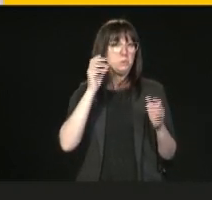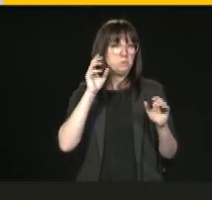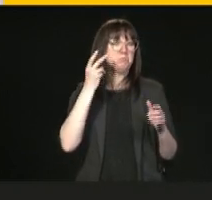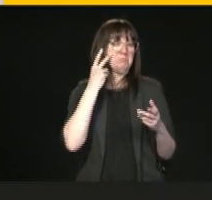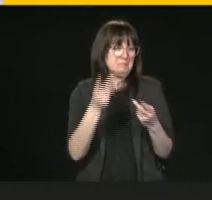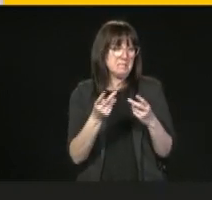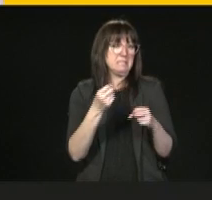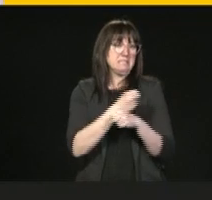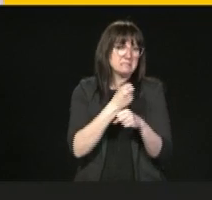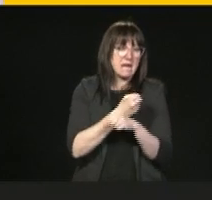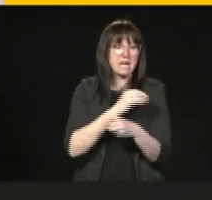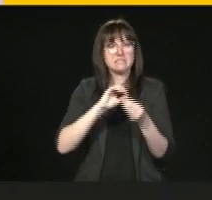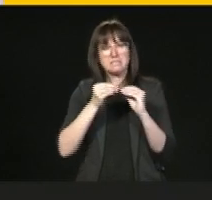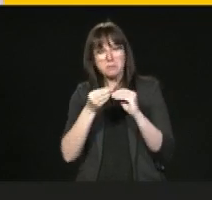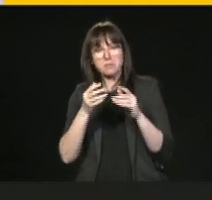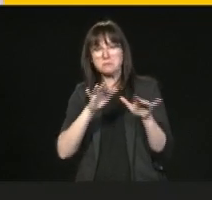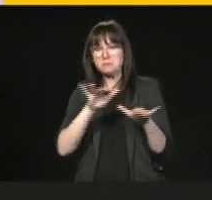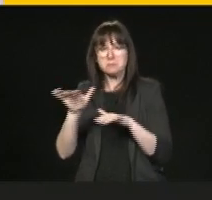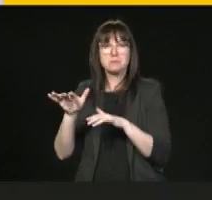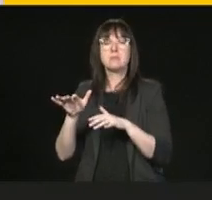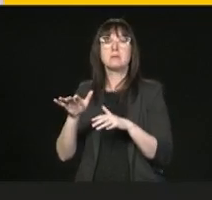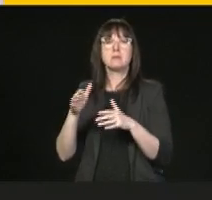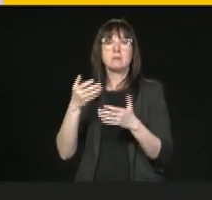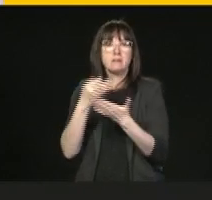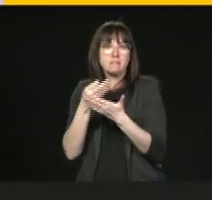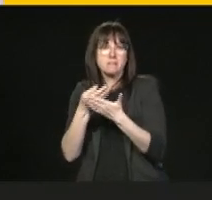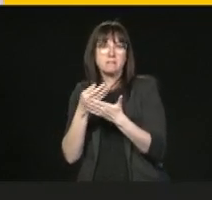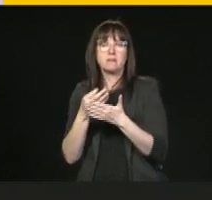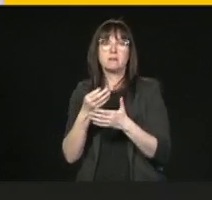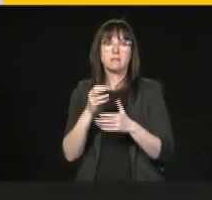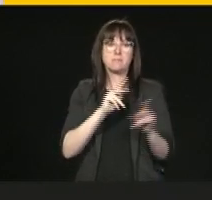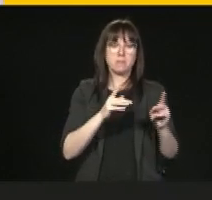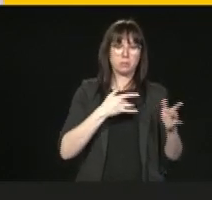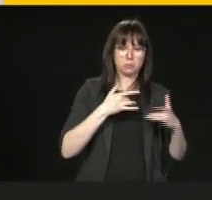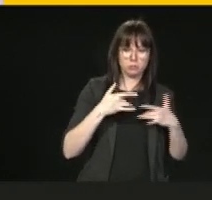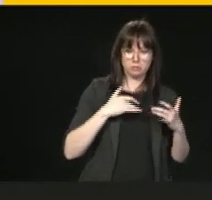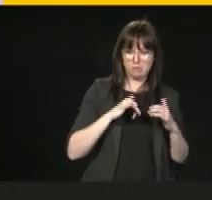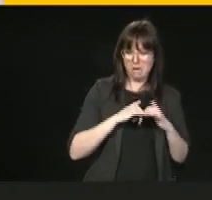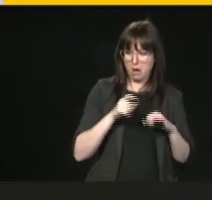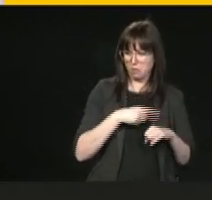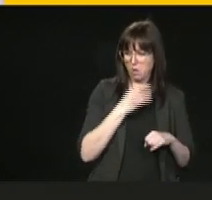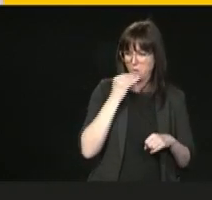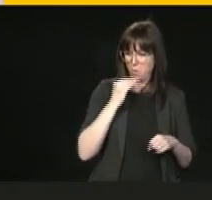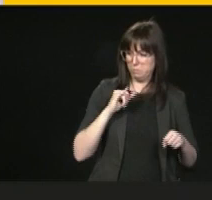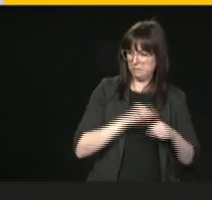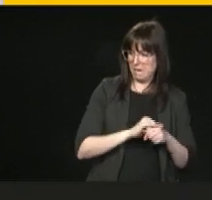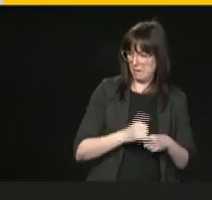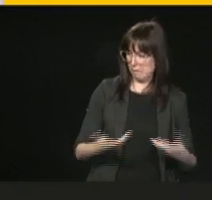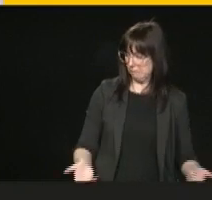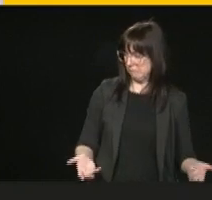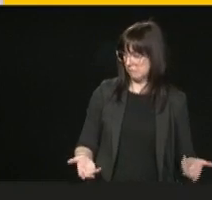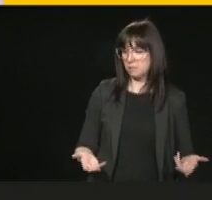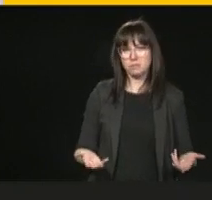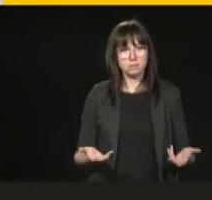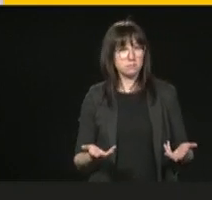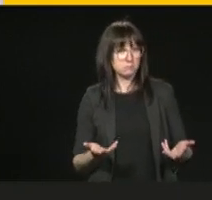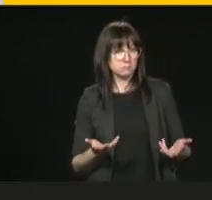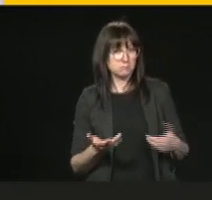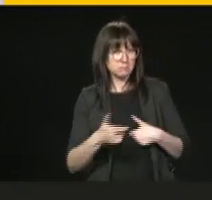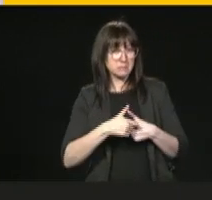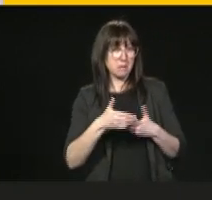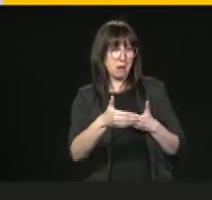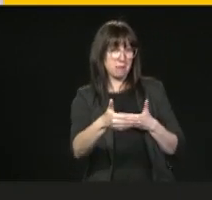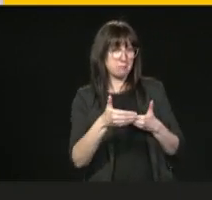And there are people sitting at home right now who are wondering how long they're going to have to stay home. What can you say to Canadians